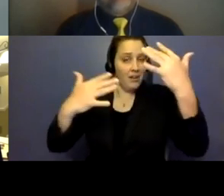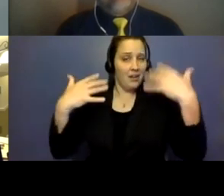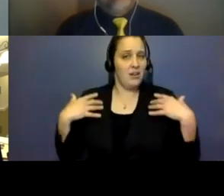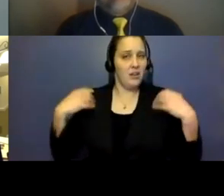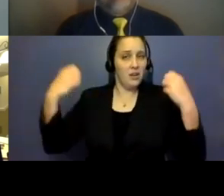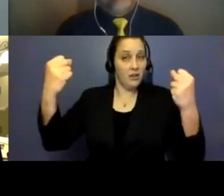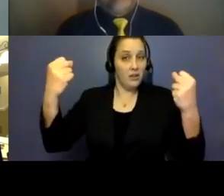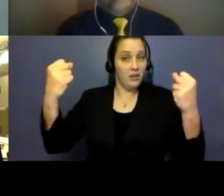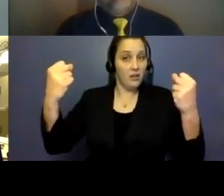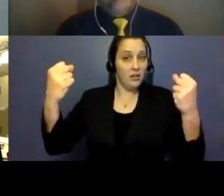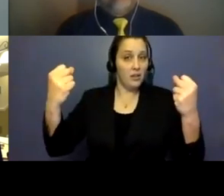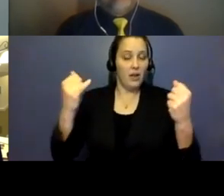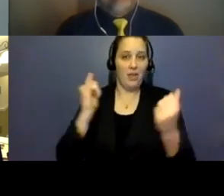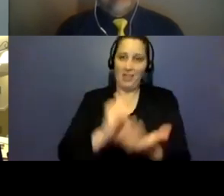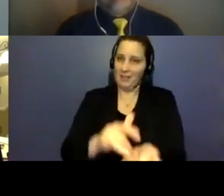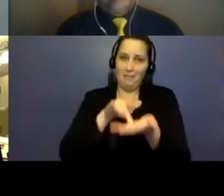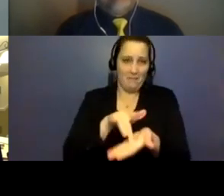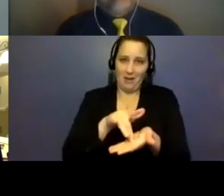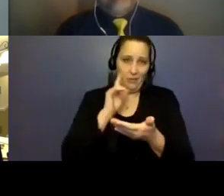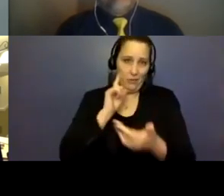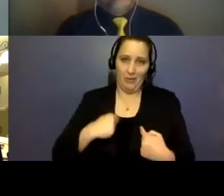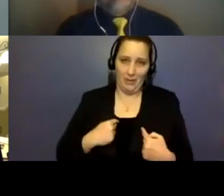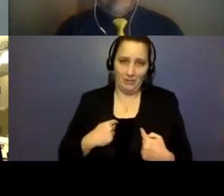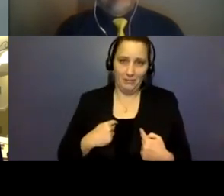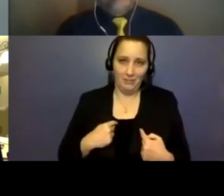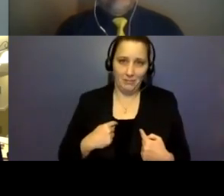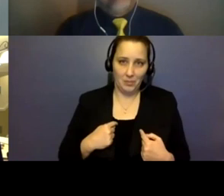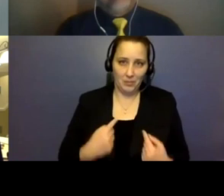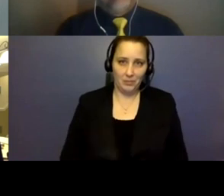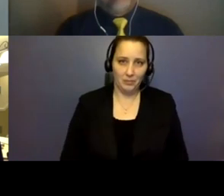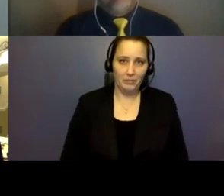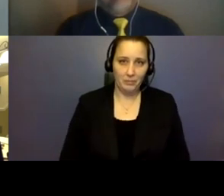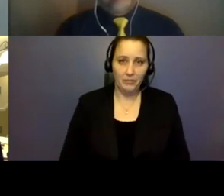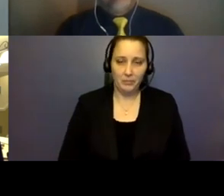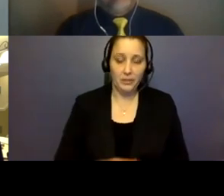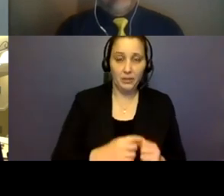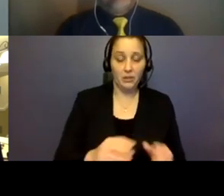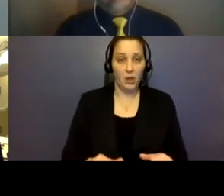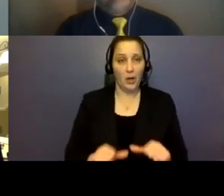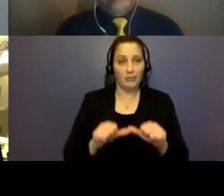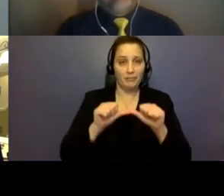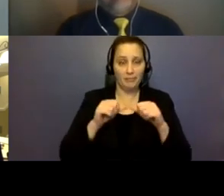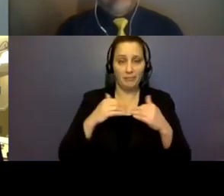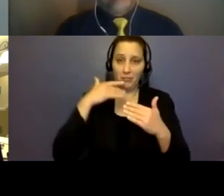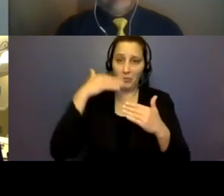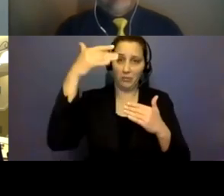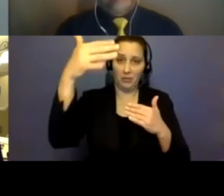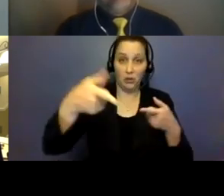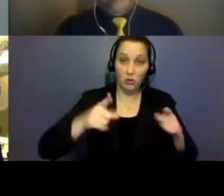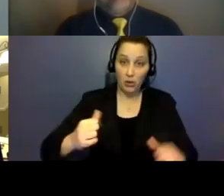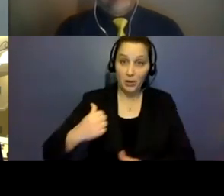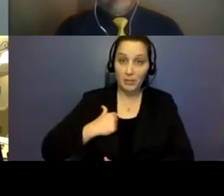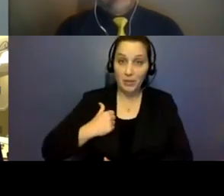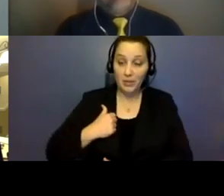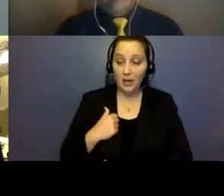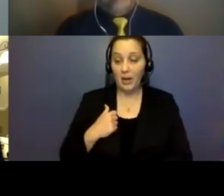of song is medicine for you. Mm-hmm. And so fast forward, throughout my time in the military, I was able